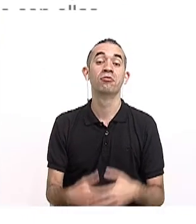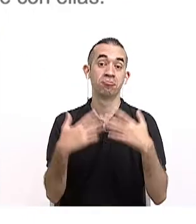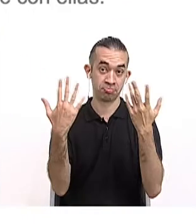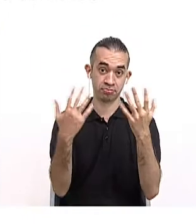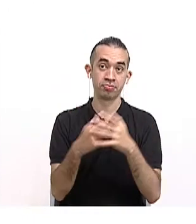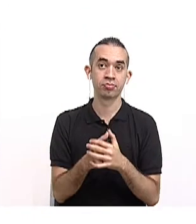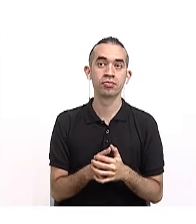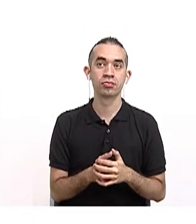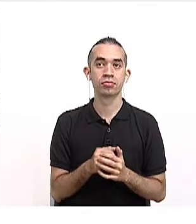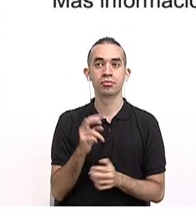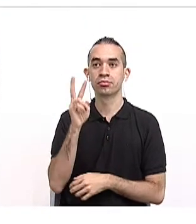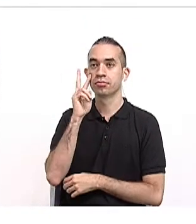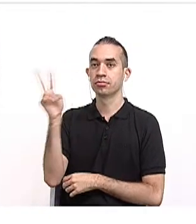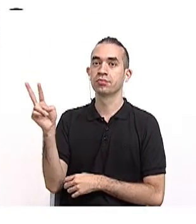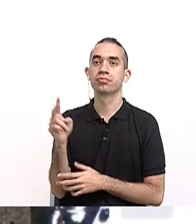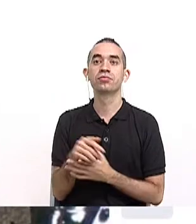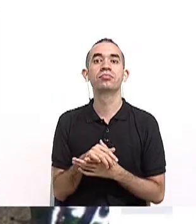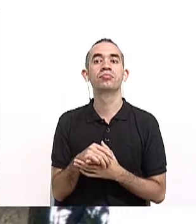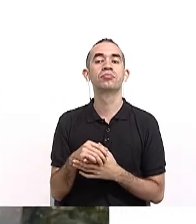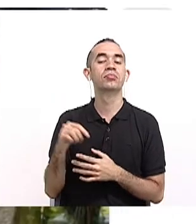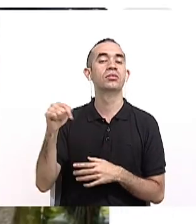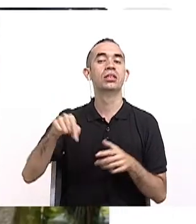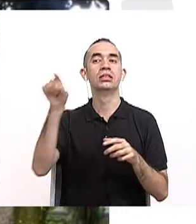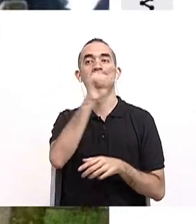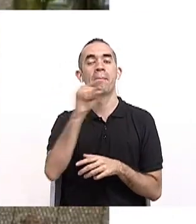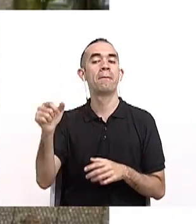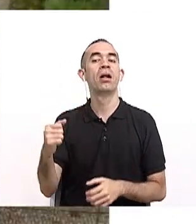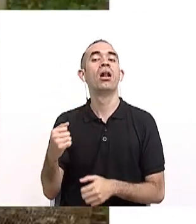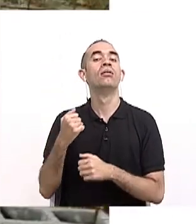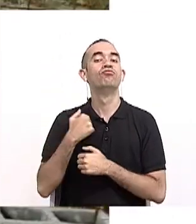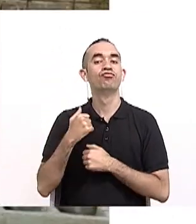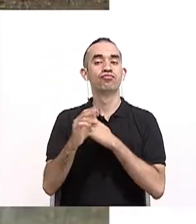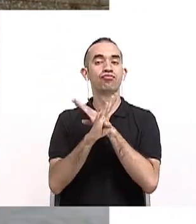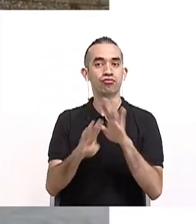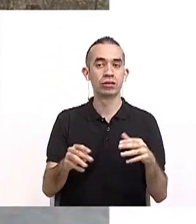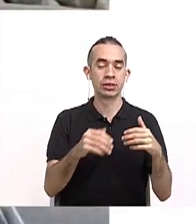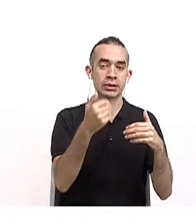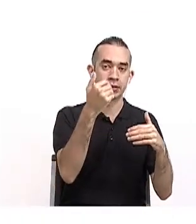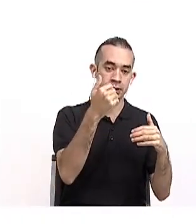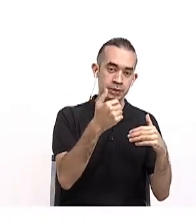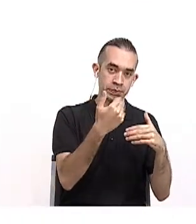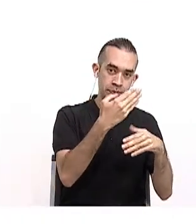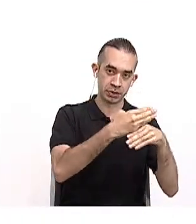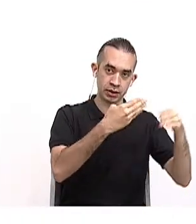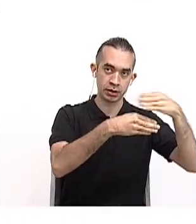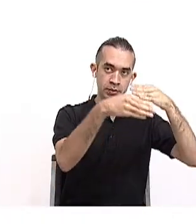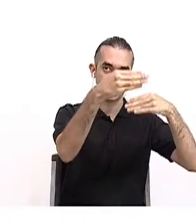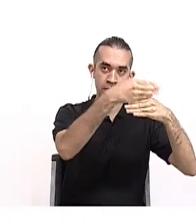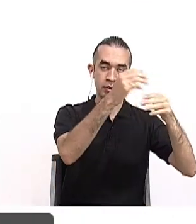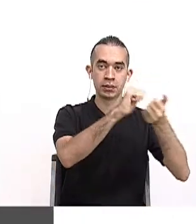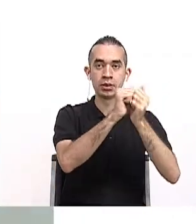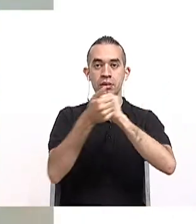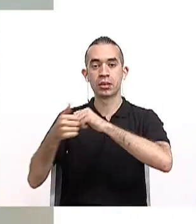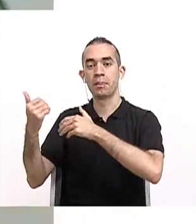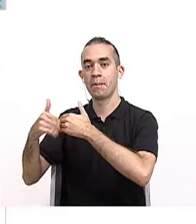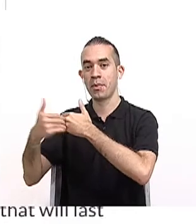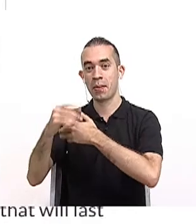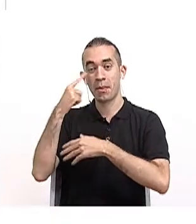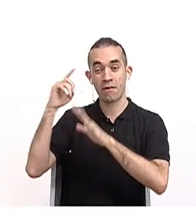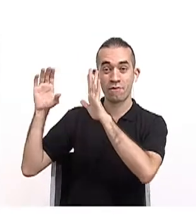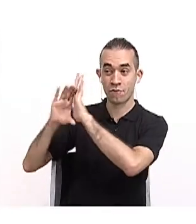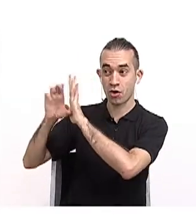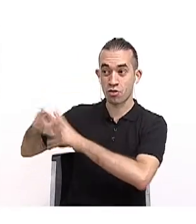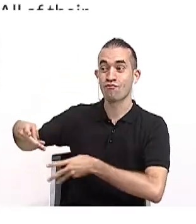And there we have this week in the Peace Corps, Bricks to Bread, and you see all the different pictures and